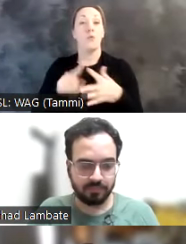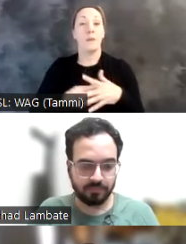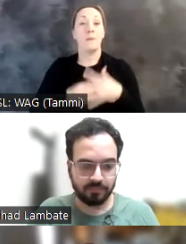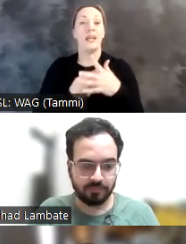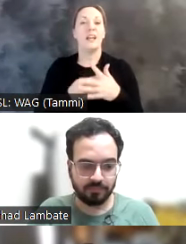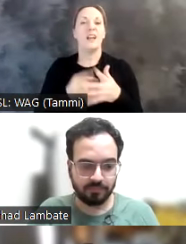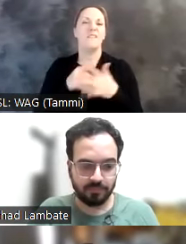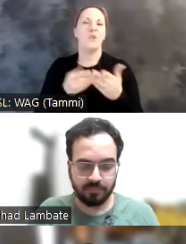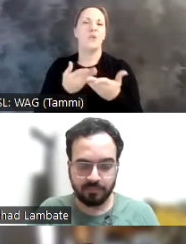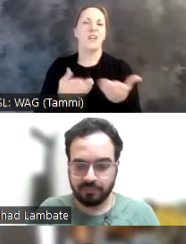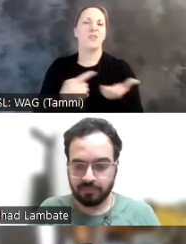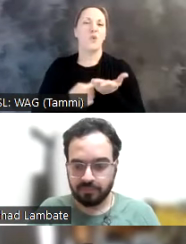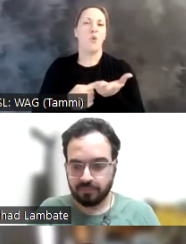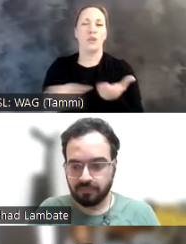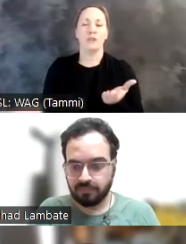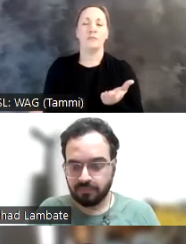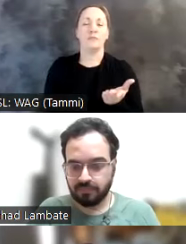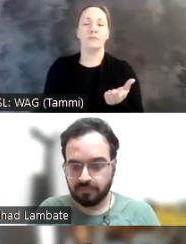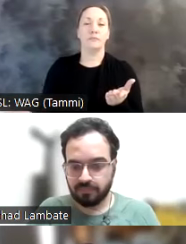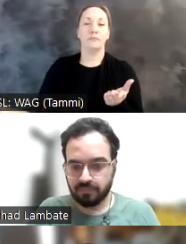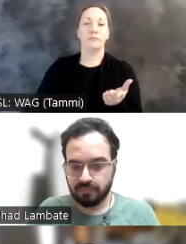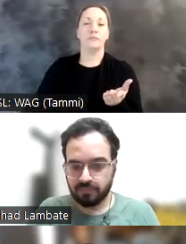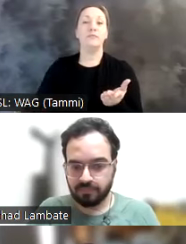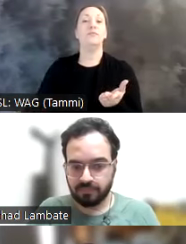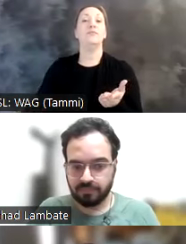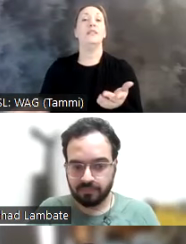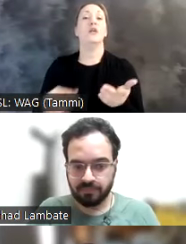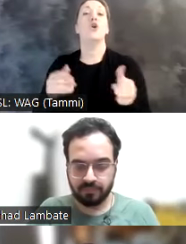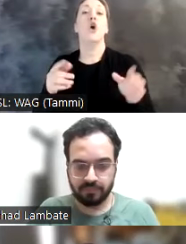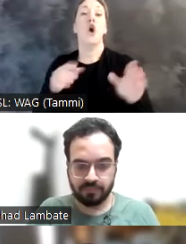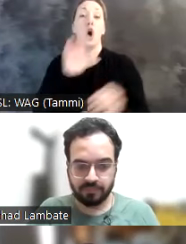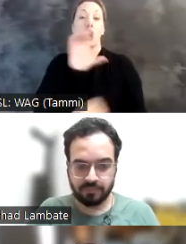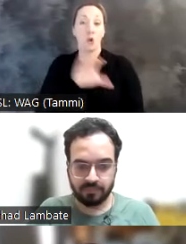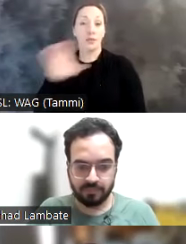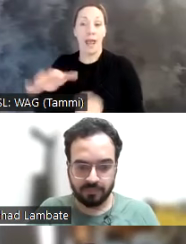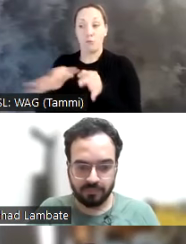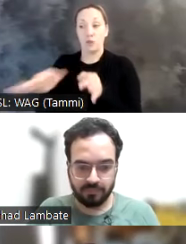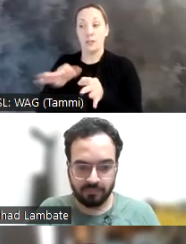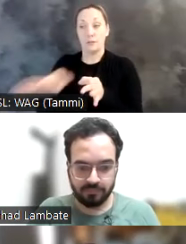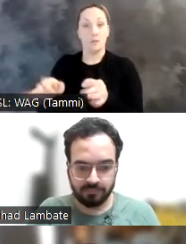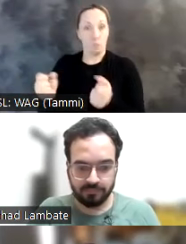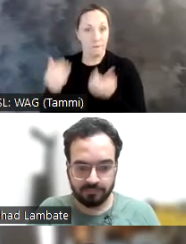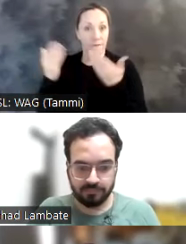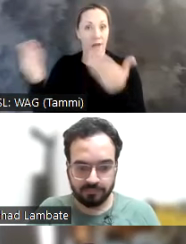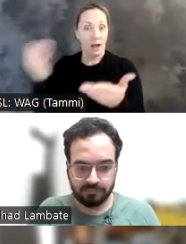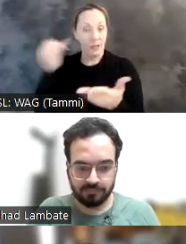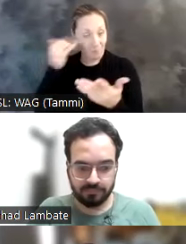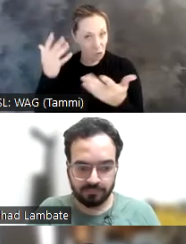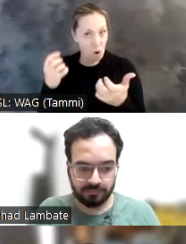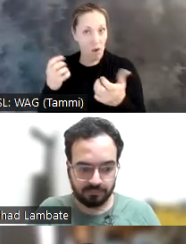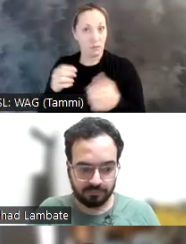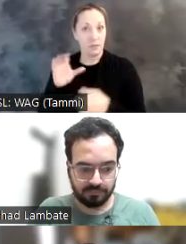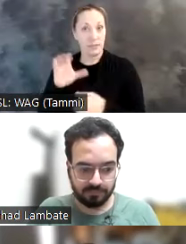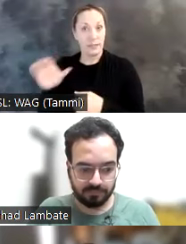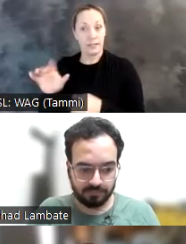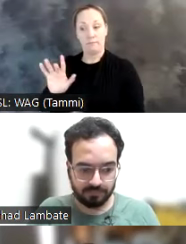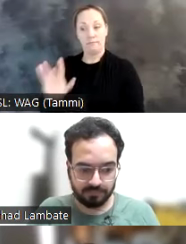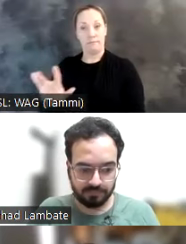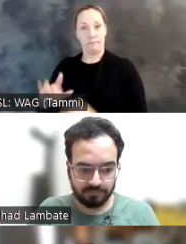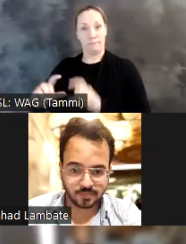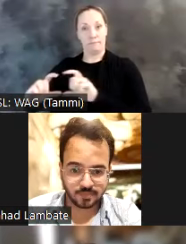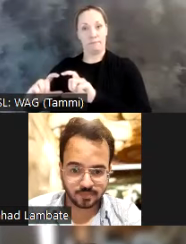over. Closed captioning is provided. To enable closed captioning, select the CC icon at the